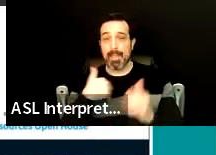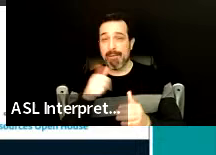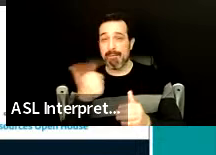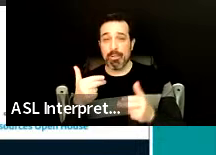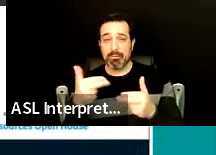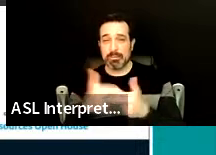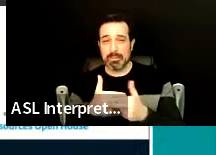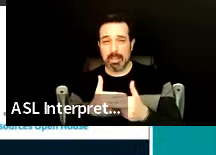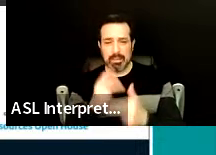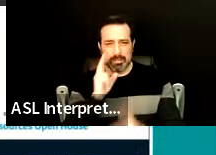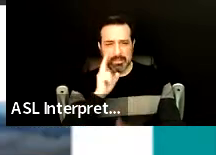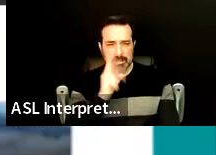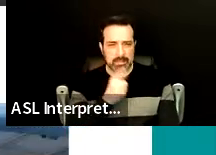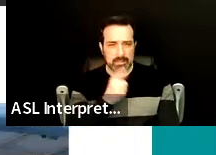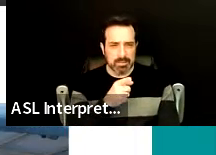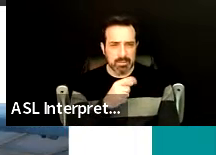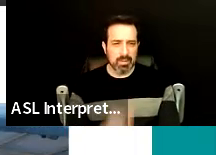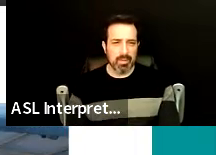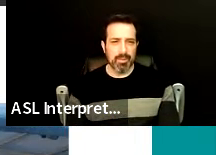slide.